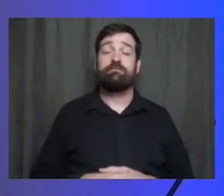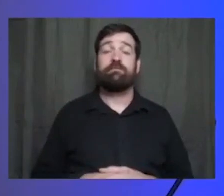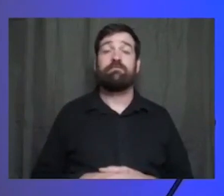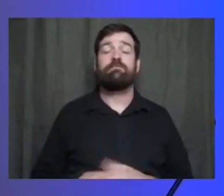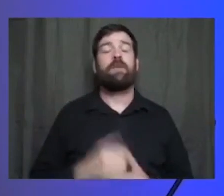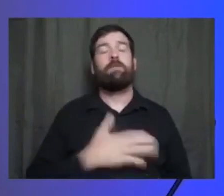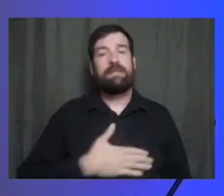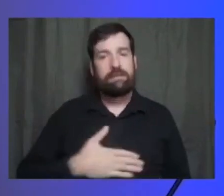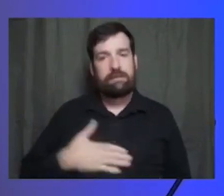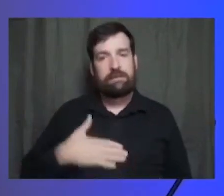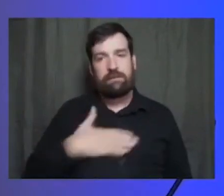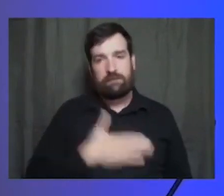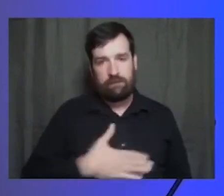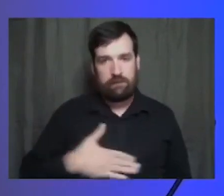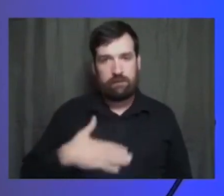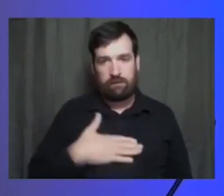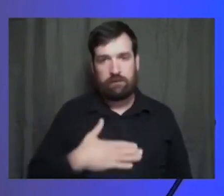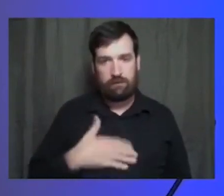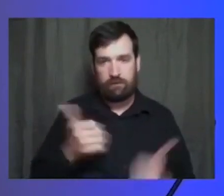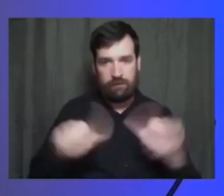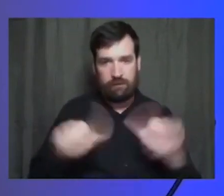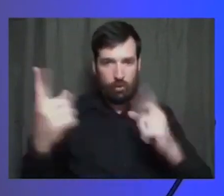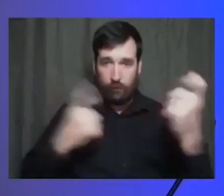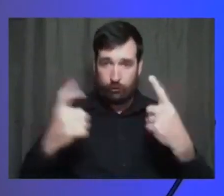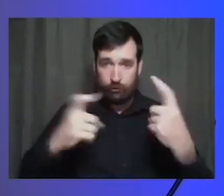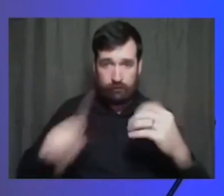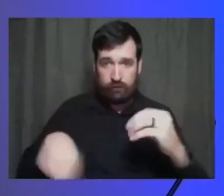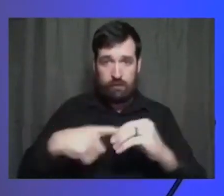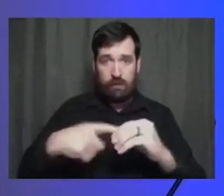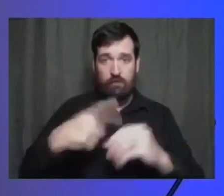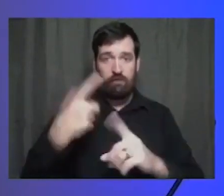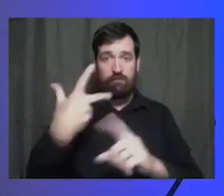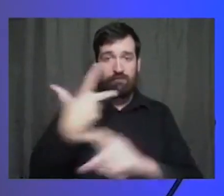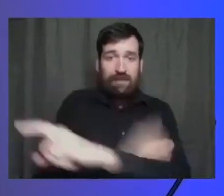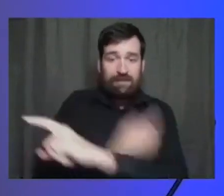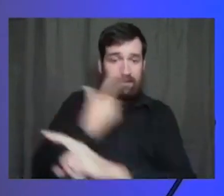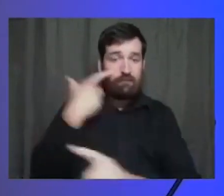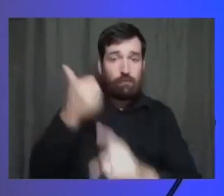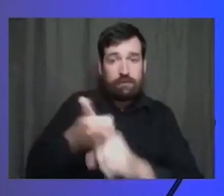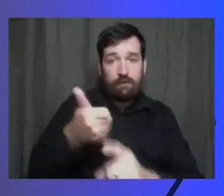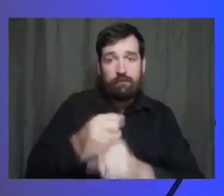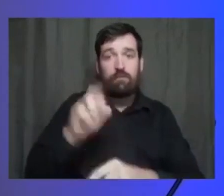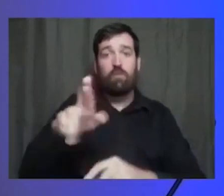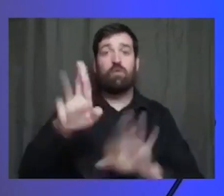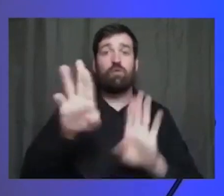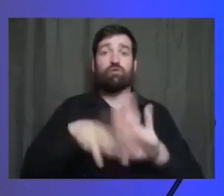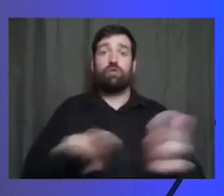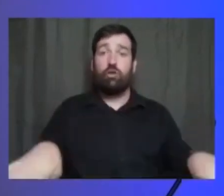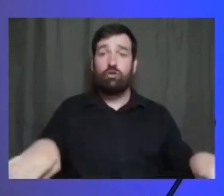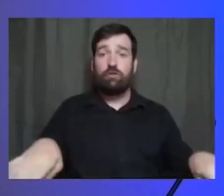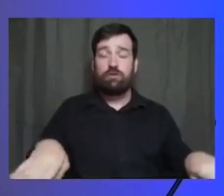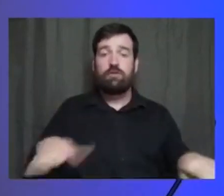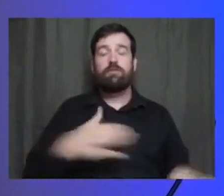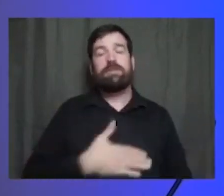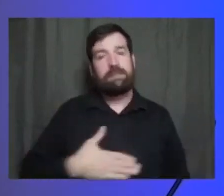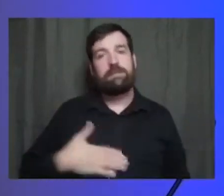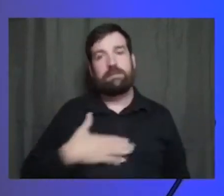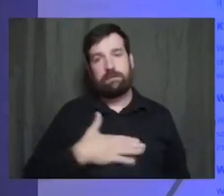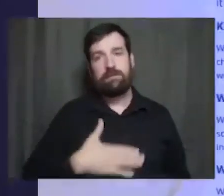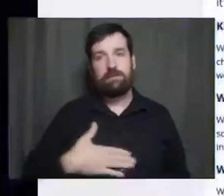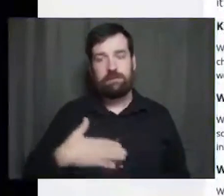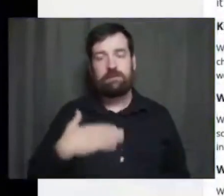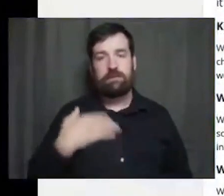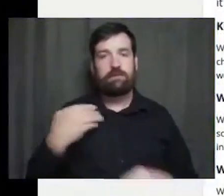please, if you have questions about getting vaccine yourself or vaccines for your child, please go to our website